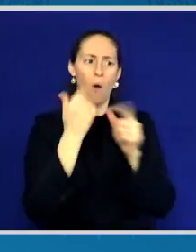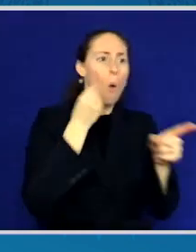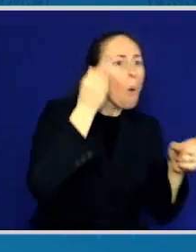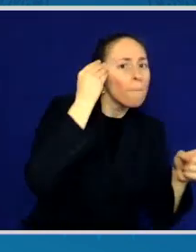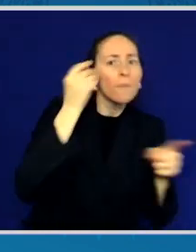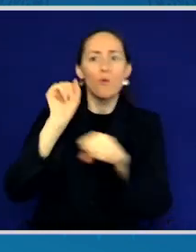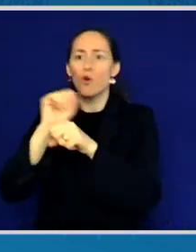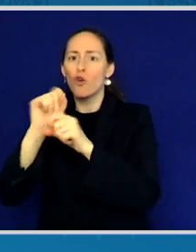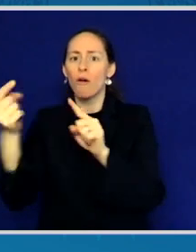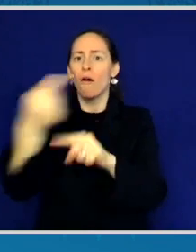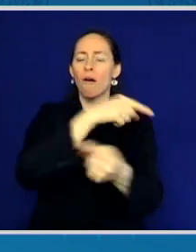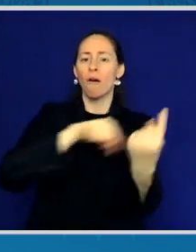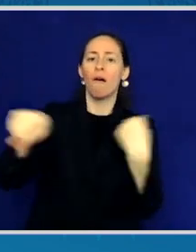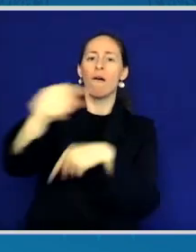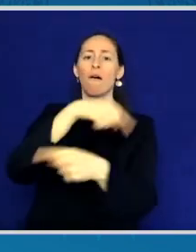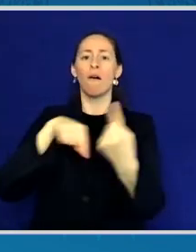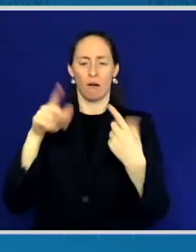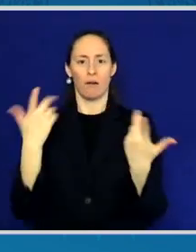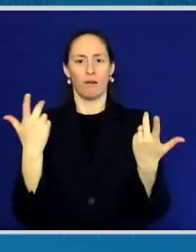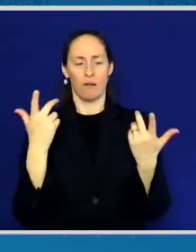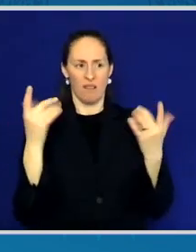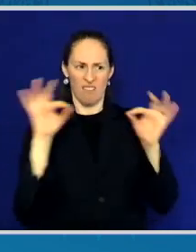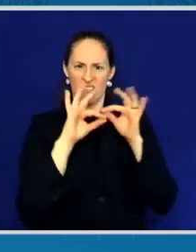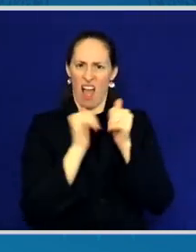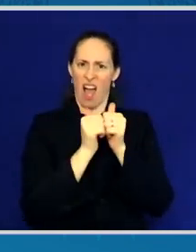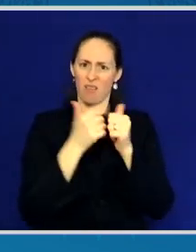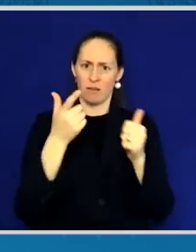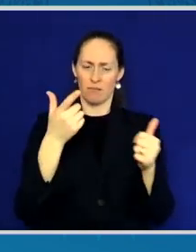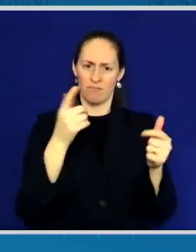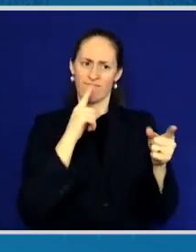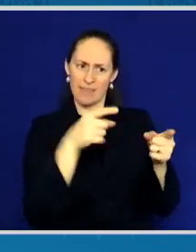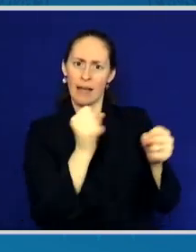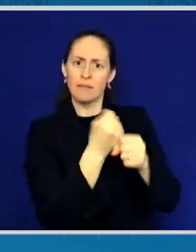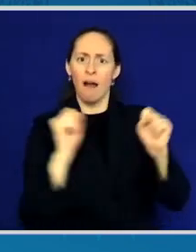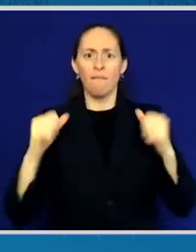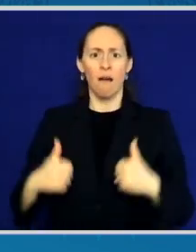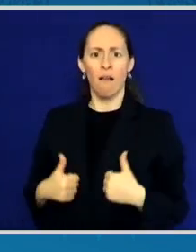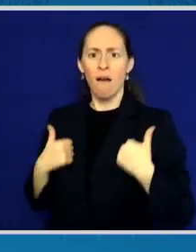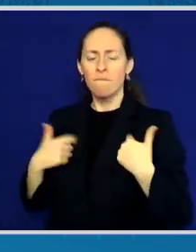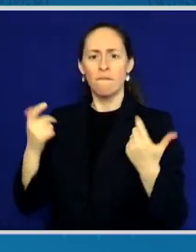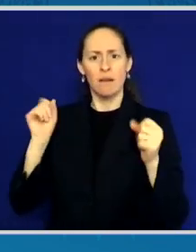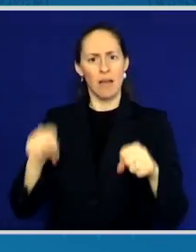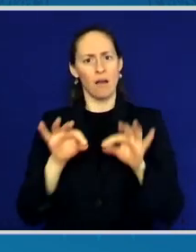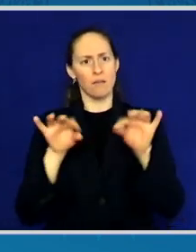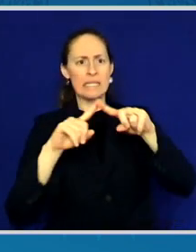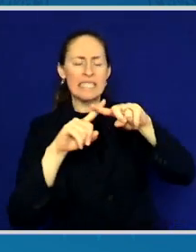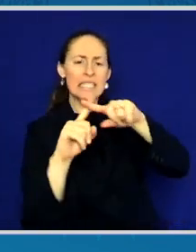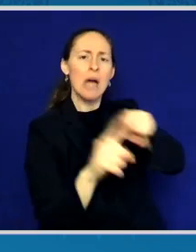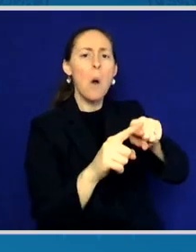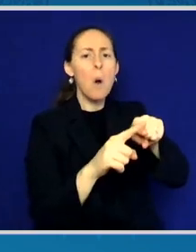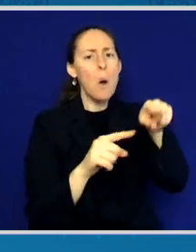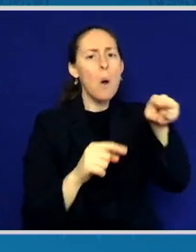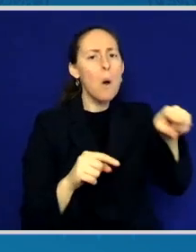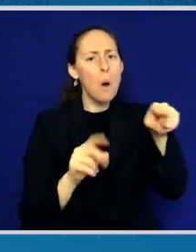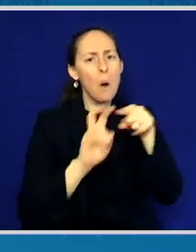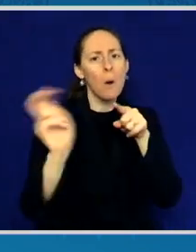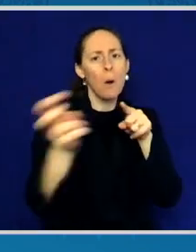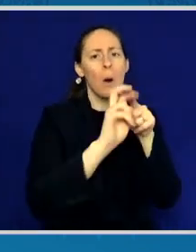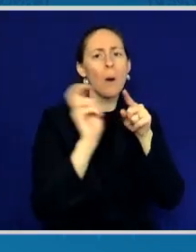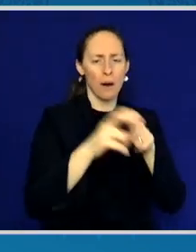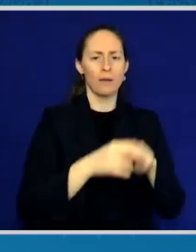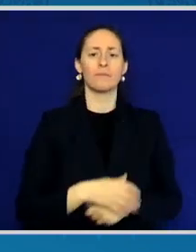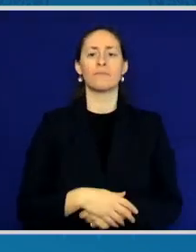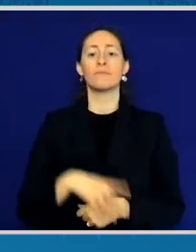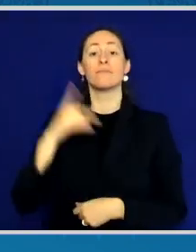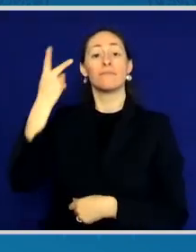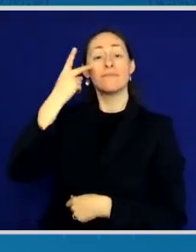lives, often the lives of people who were perfect strangers to them. I think about it in the context, and the president talks